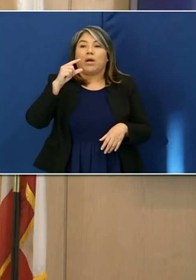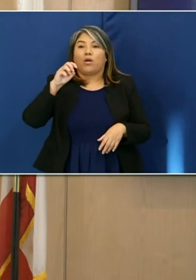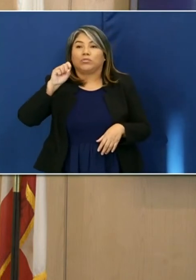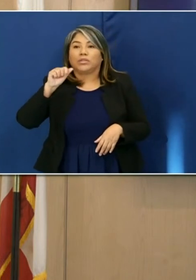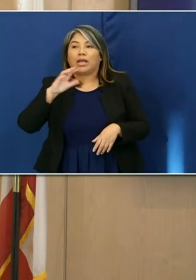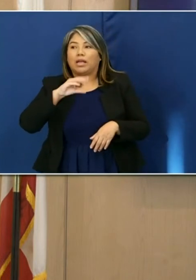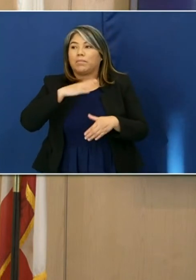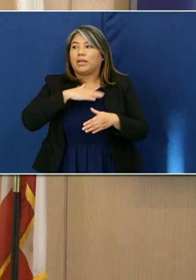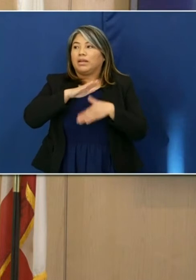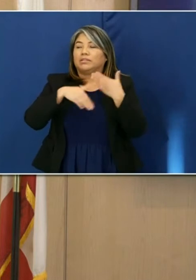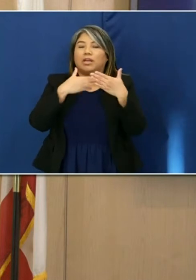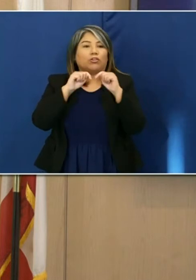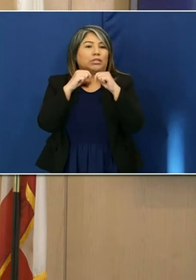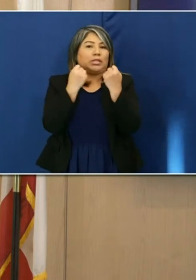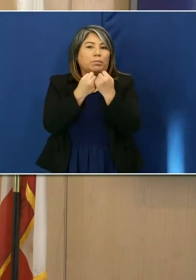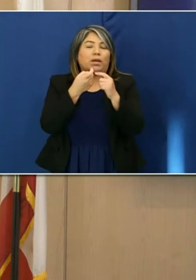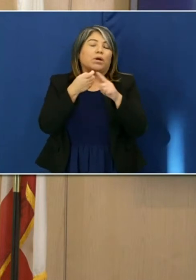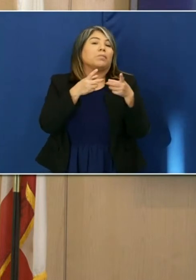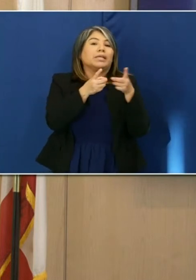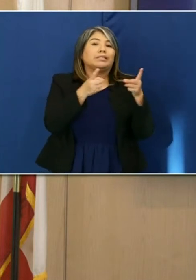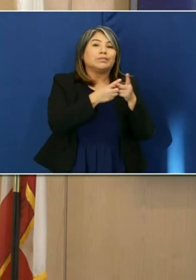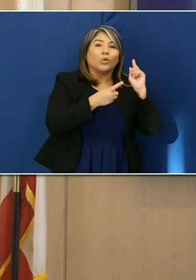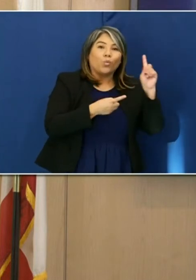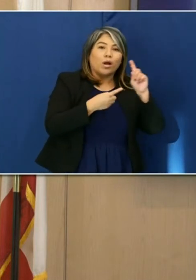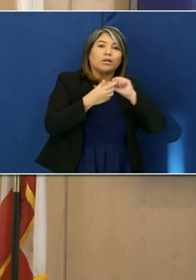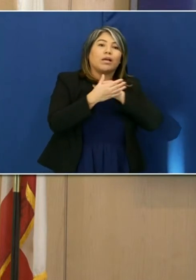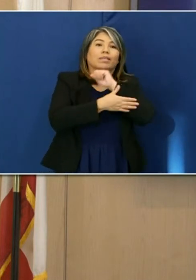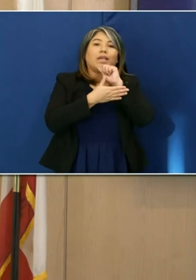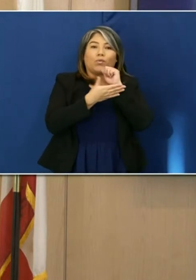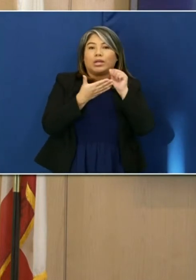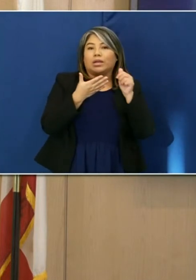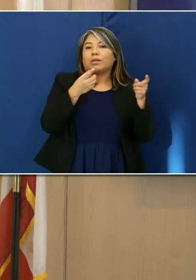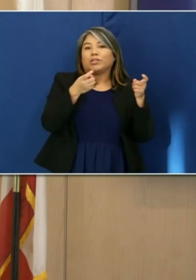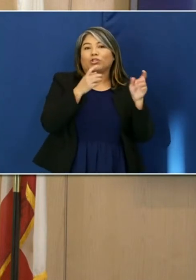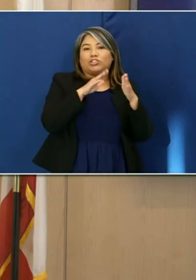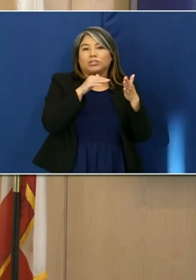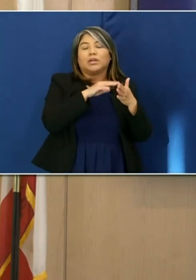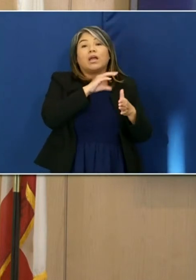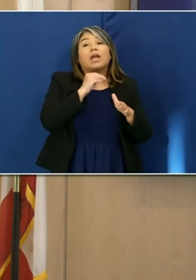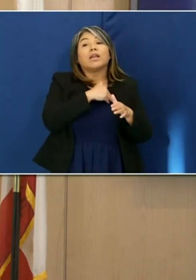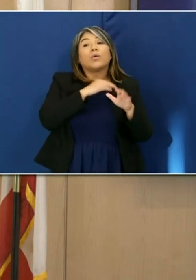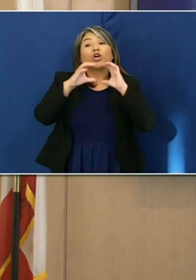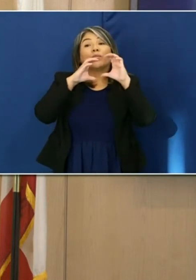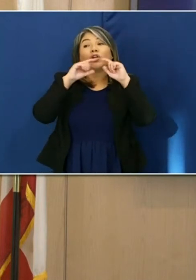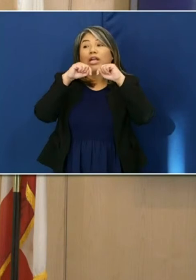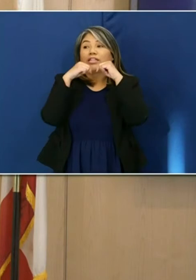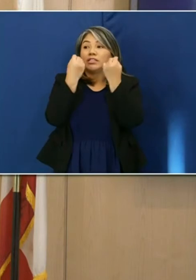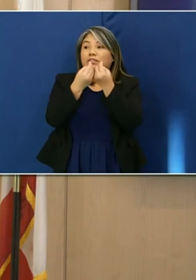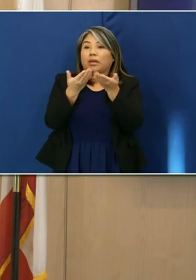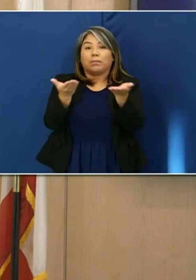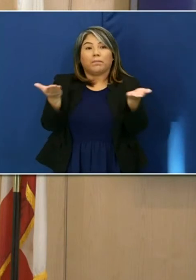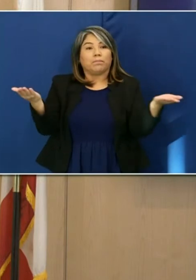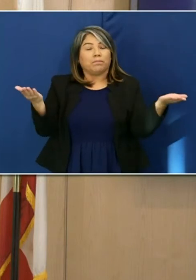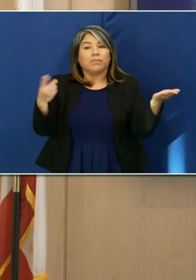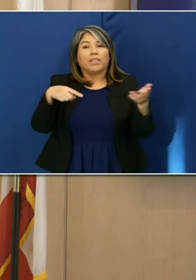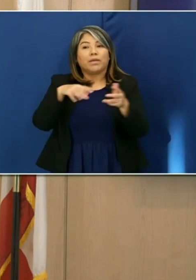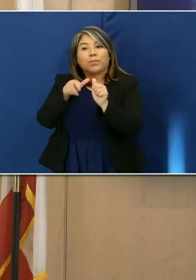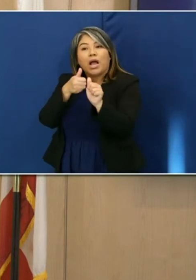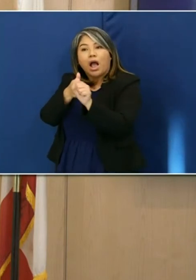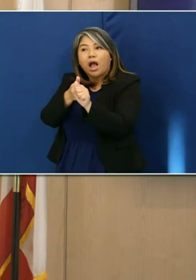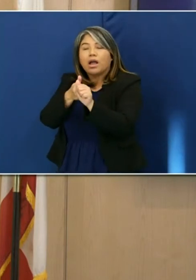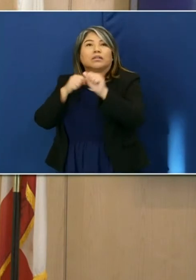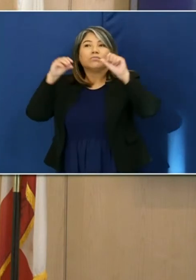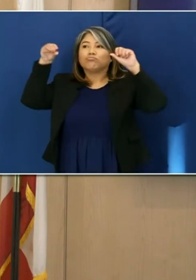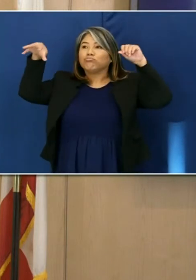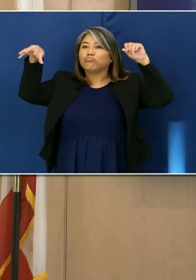my entire team from District 1 at the County Administration Center. And our communications team. They're behind the scenes, pulling